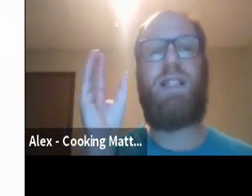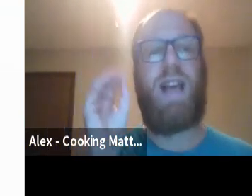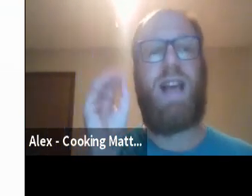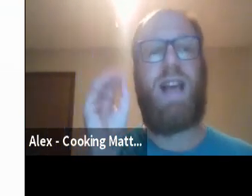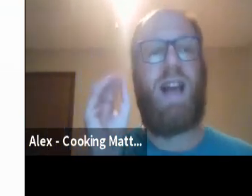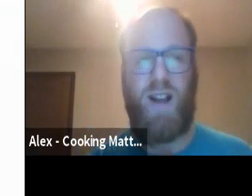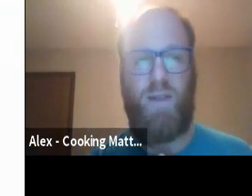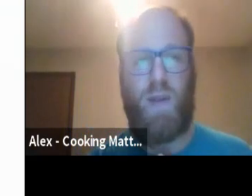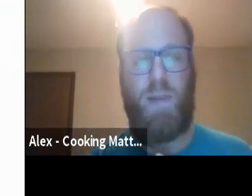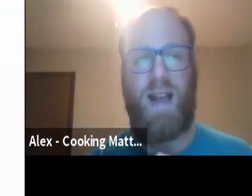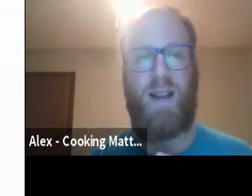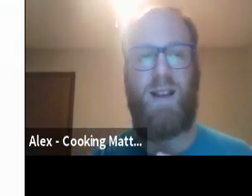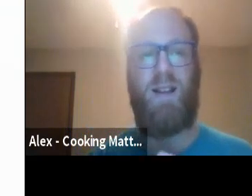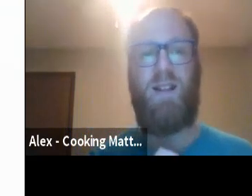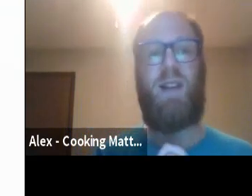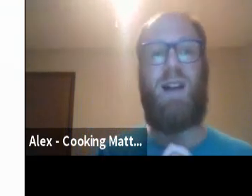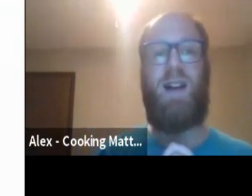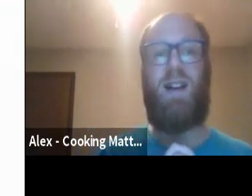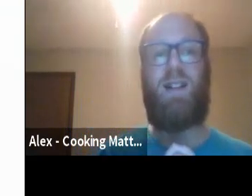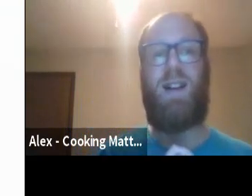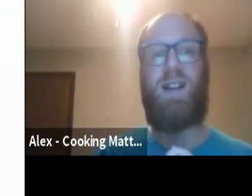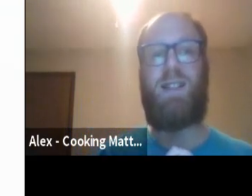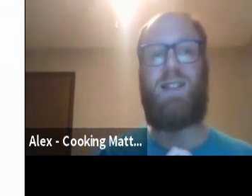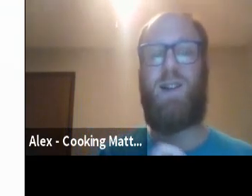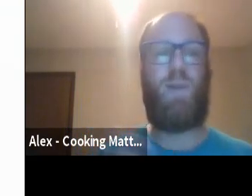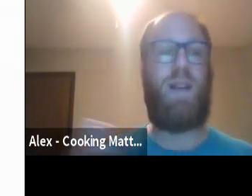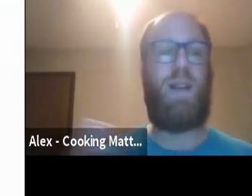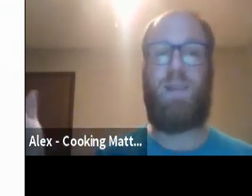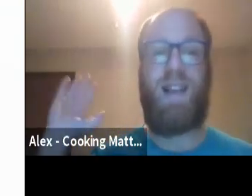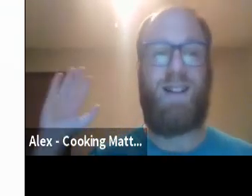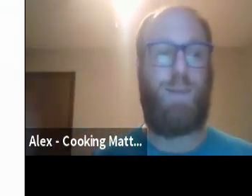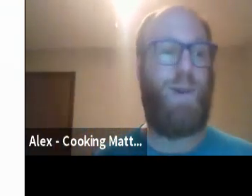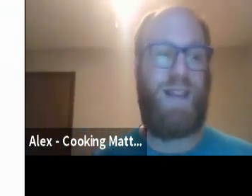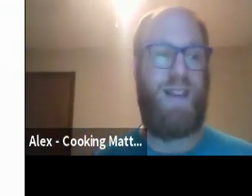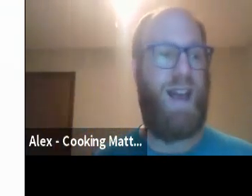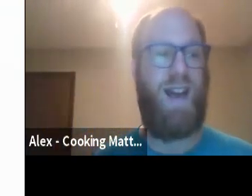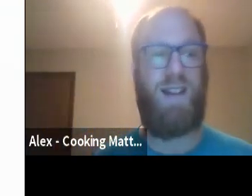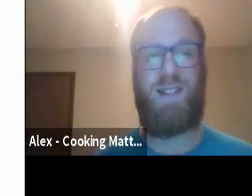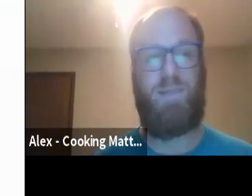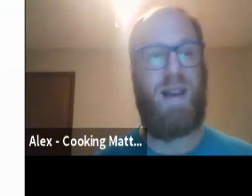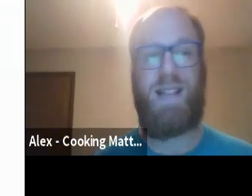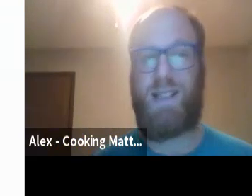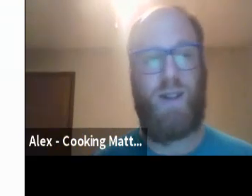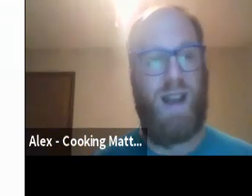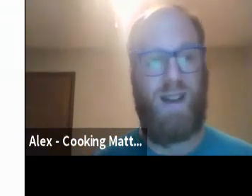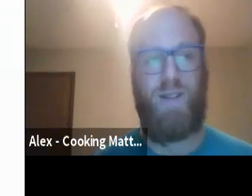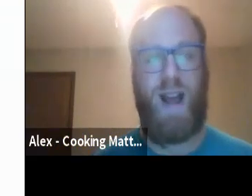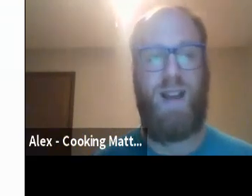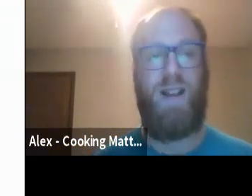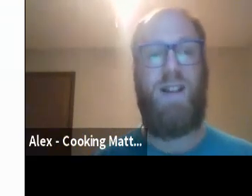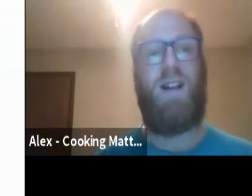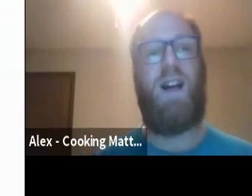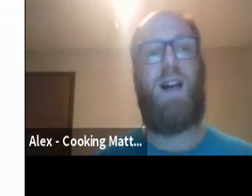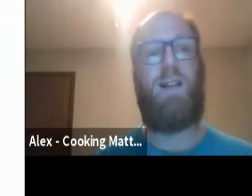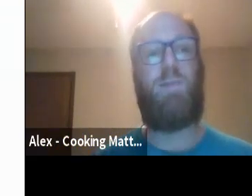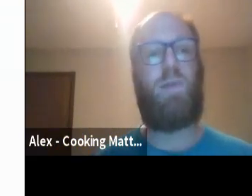the squishy texture of the banana? Because we could blend that in a smoothie and make it taste great,